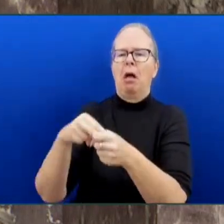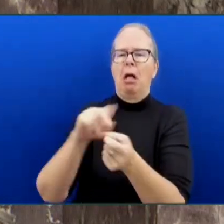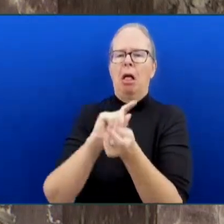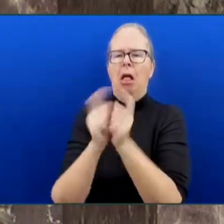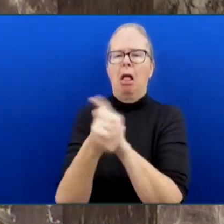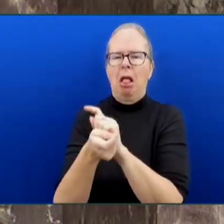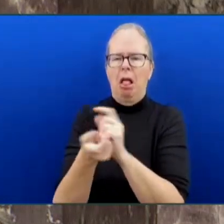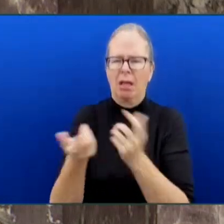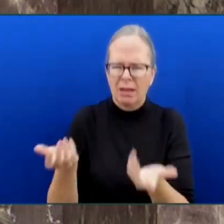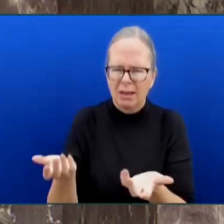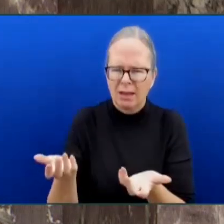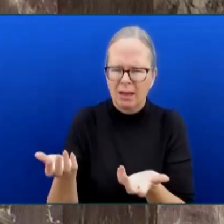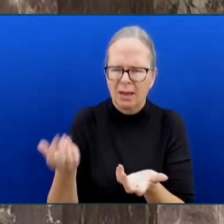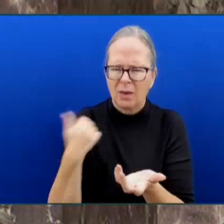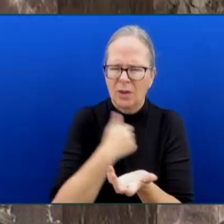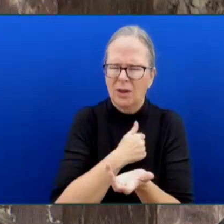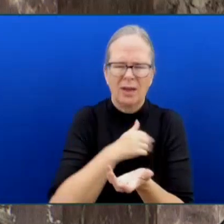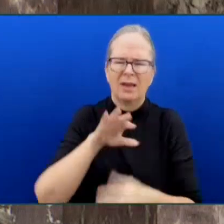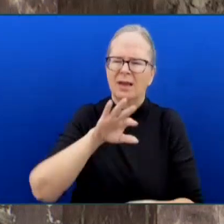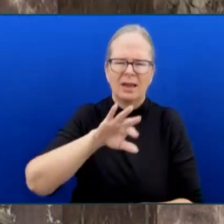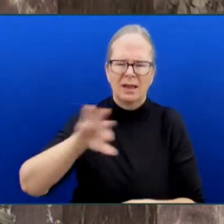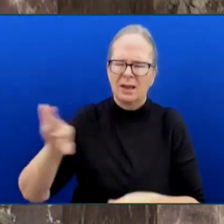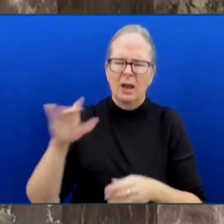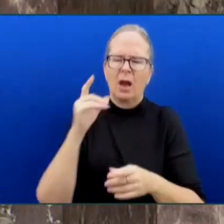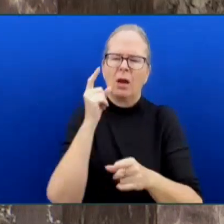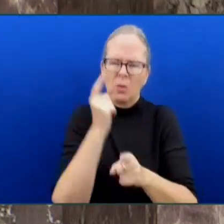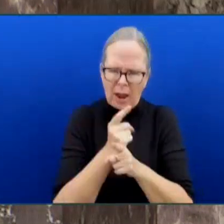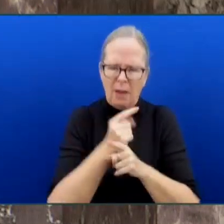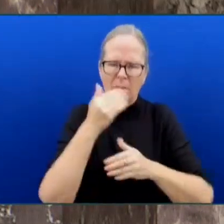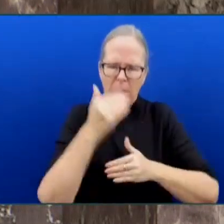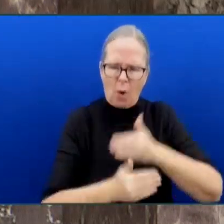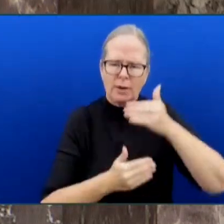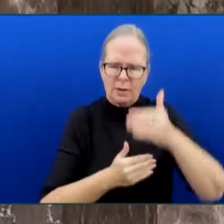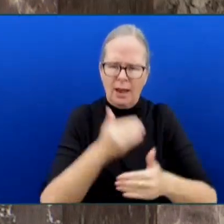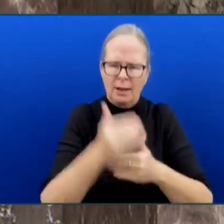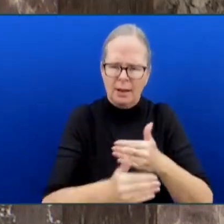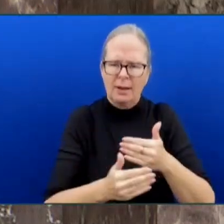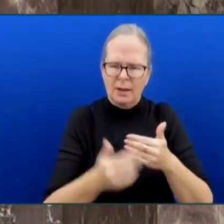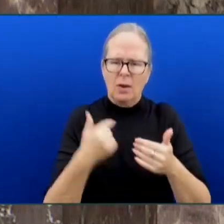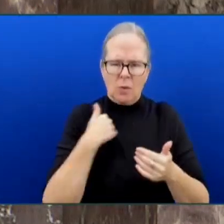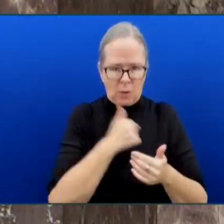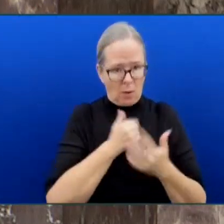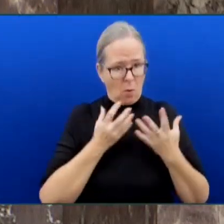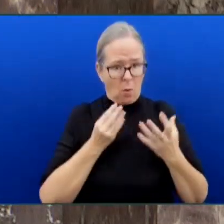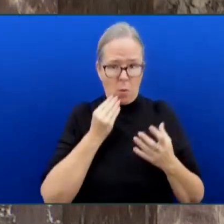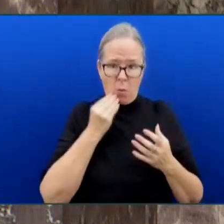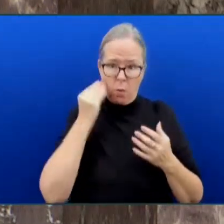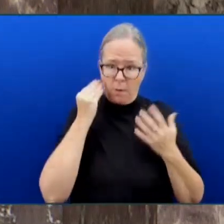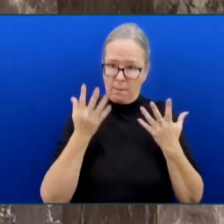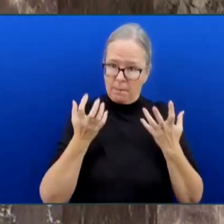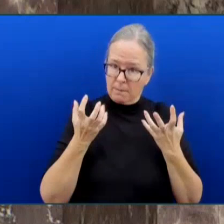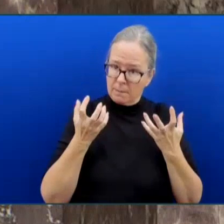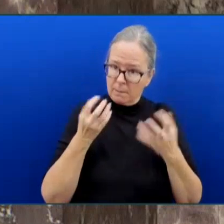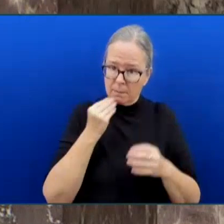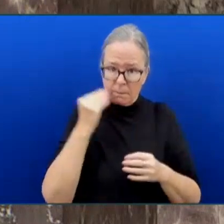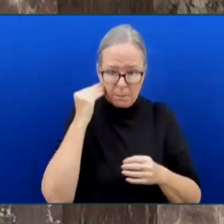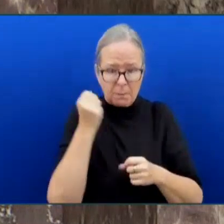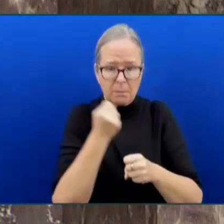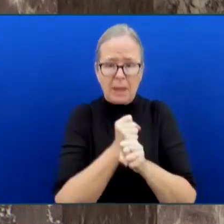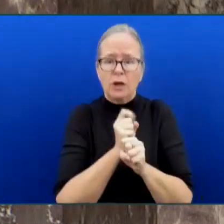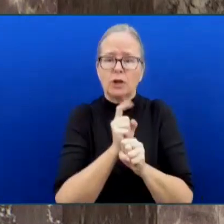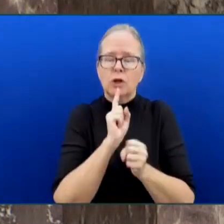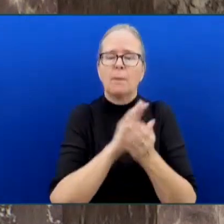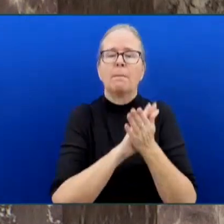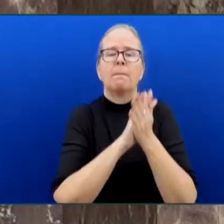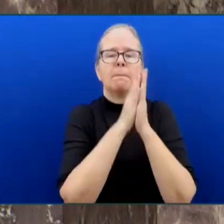which is finding ways for the housing stock, the valuable housing stock that we have, make sure that housing stock is available for the people of British Columbia.